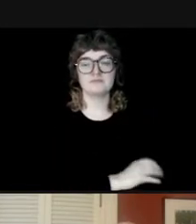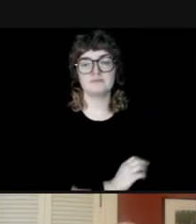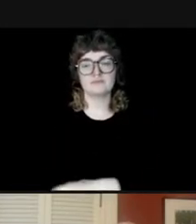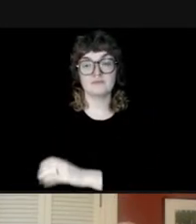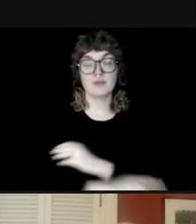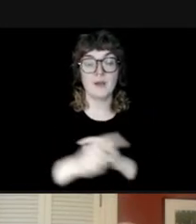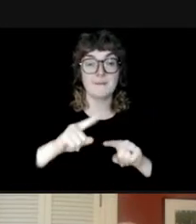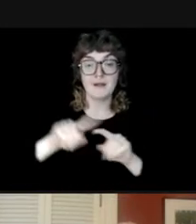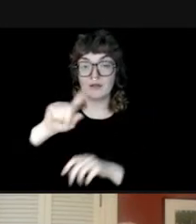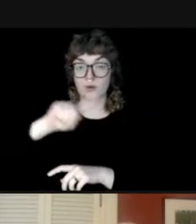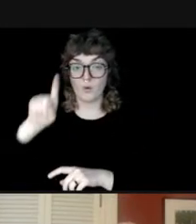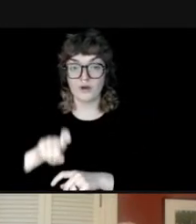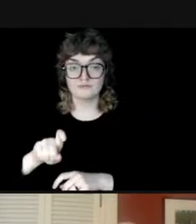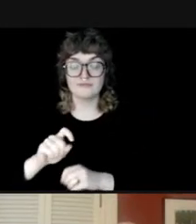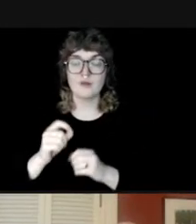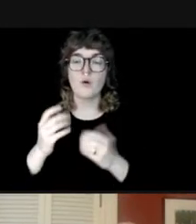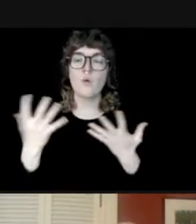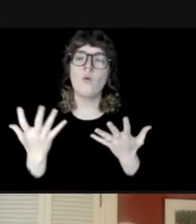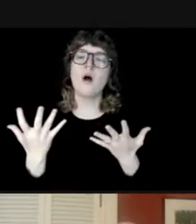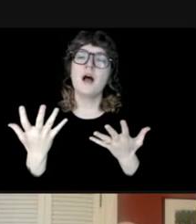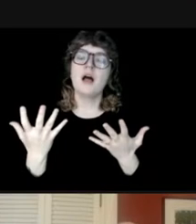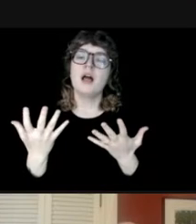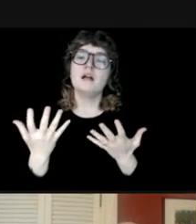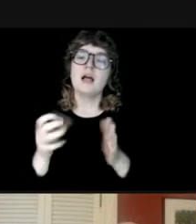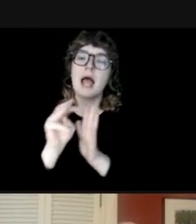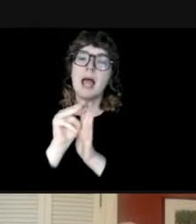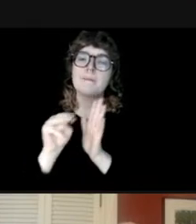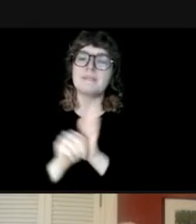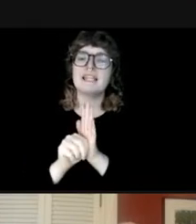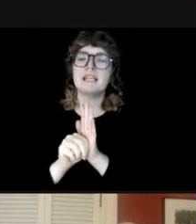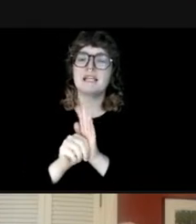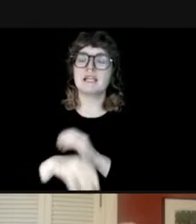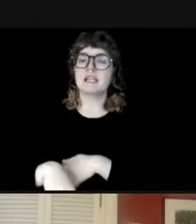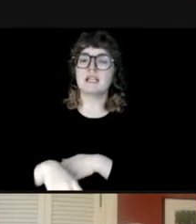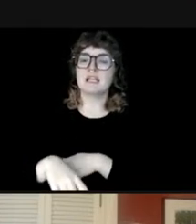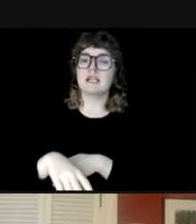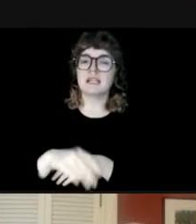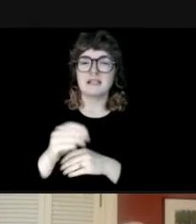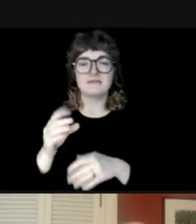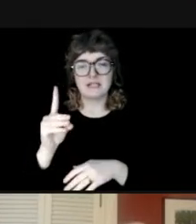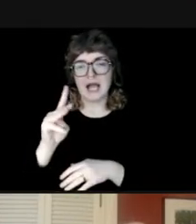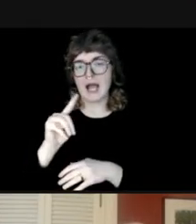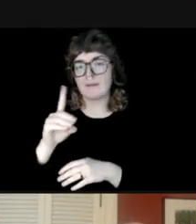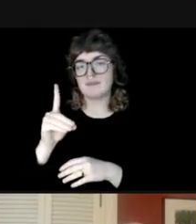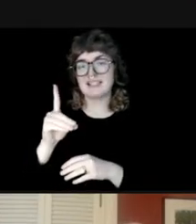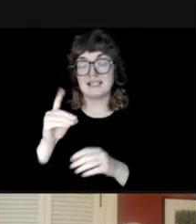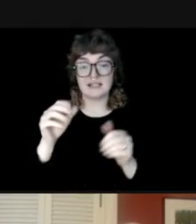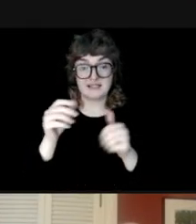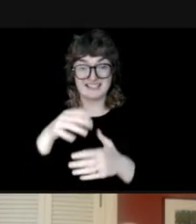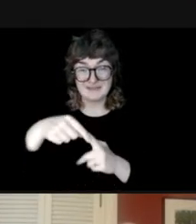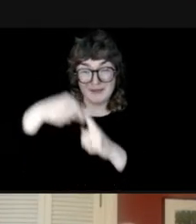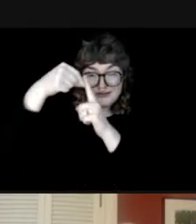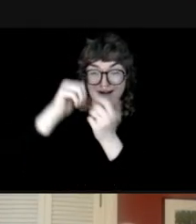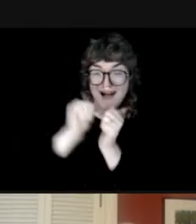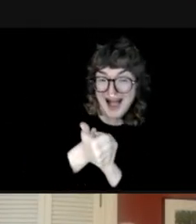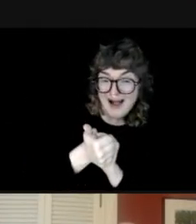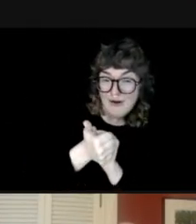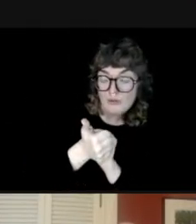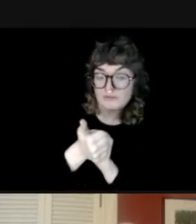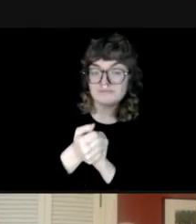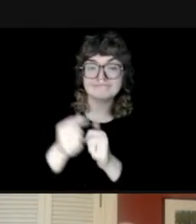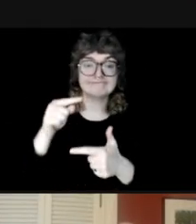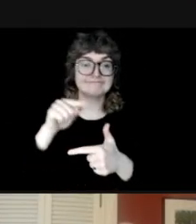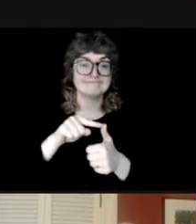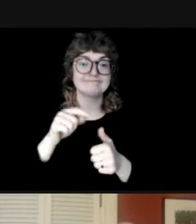what makes Maryland special among the 49 states? Is it our weird shape, we're